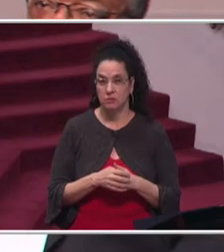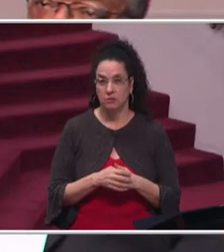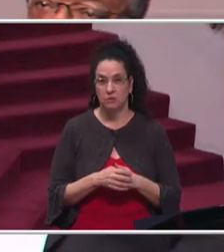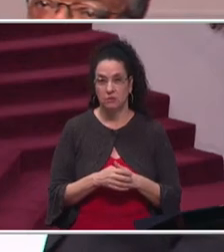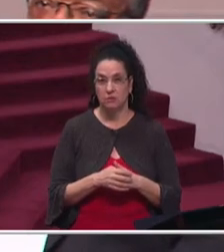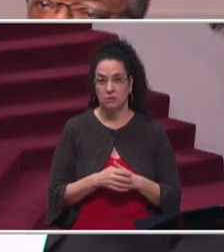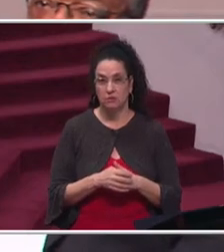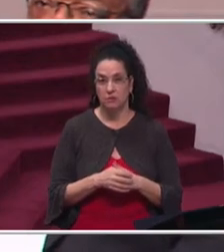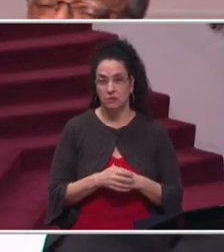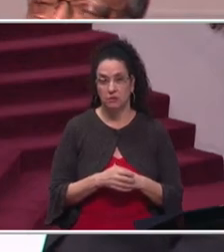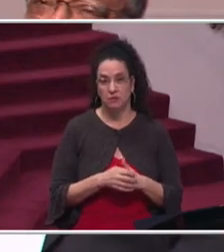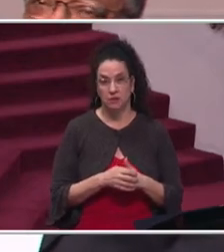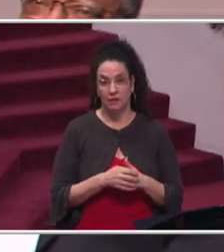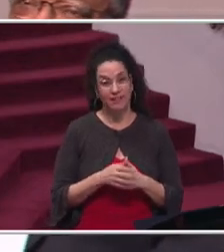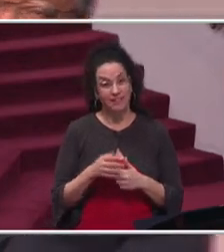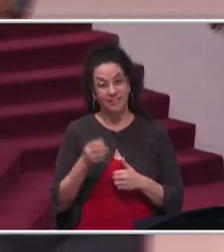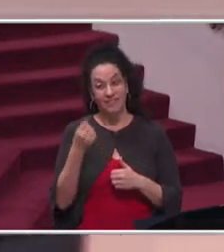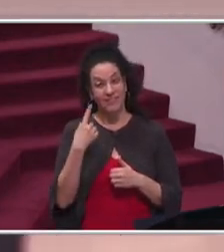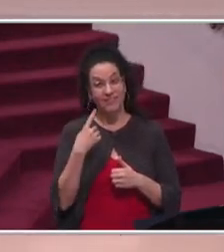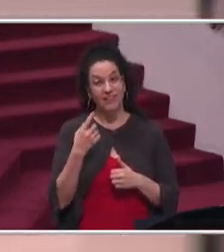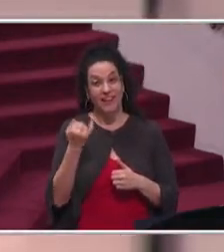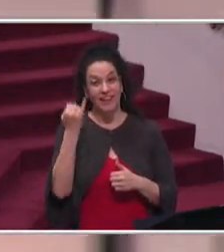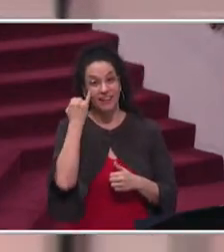she couldn't do it by herself, right?